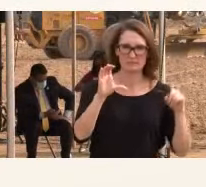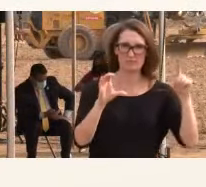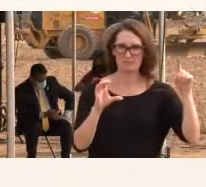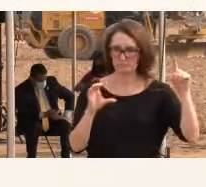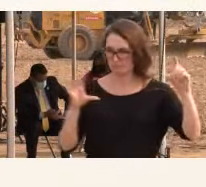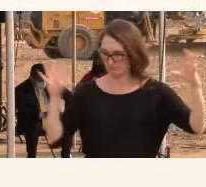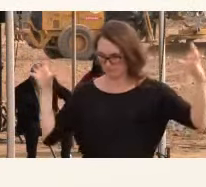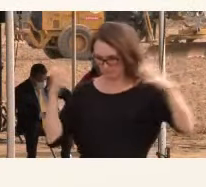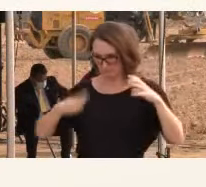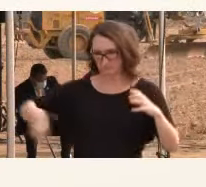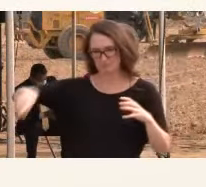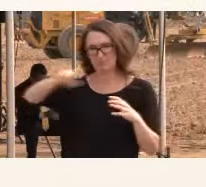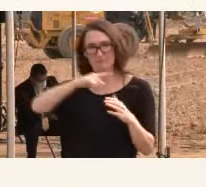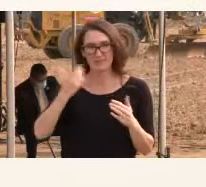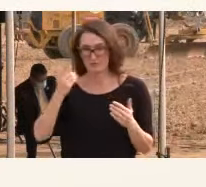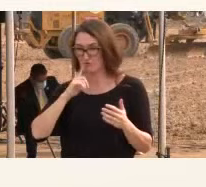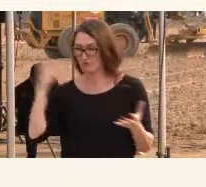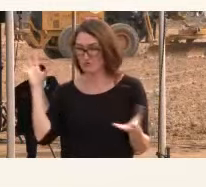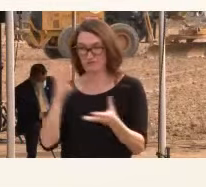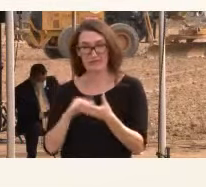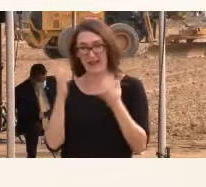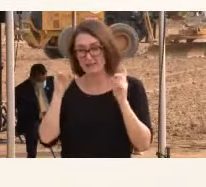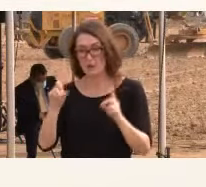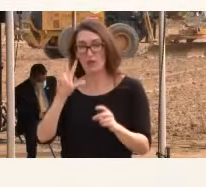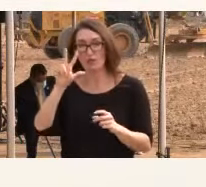California educating